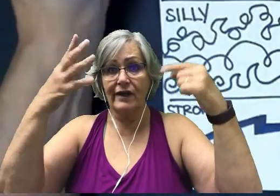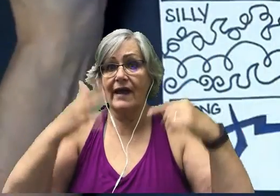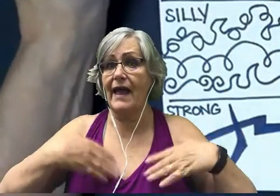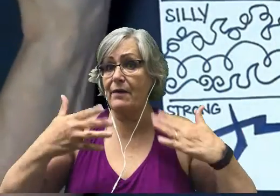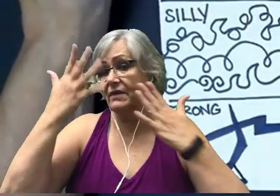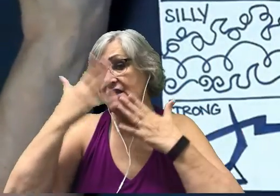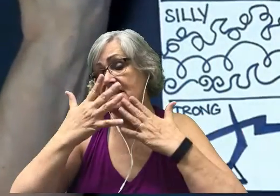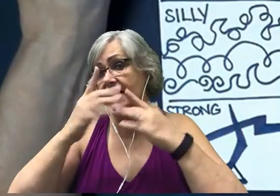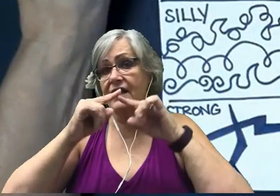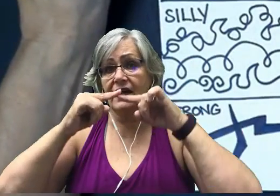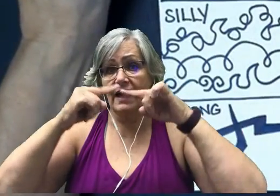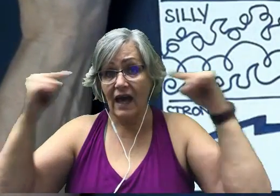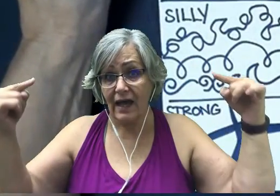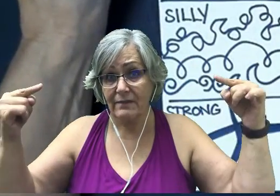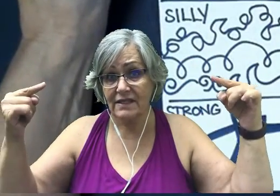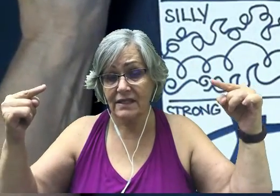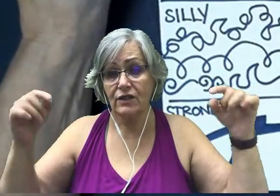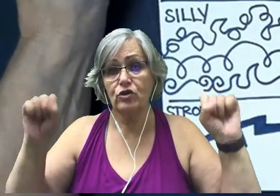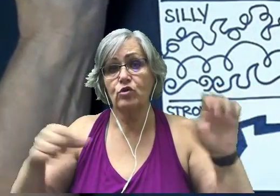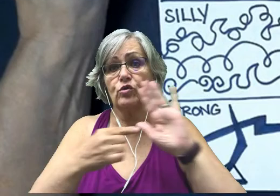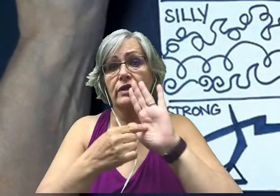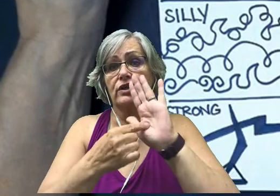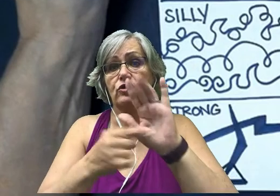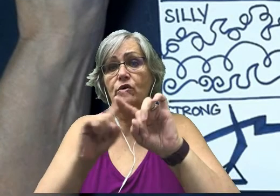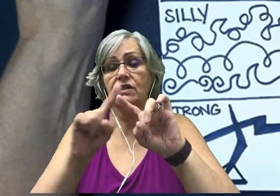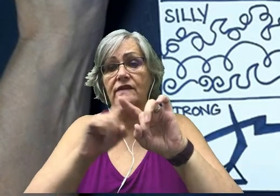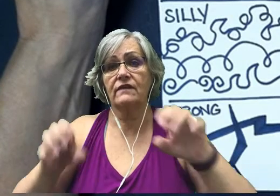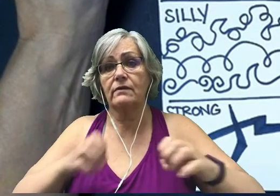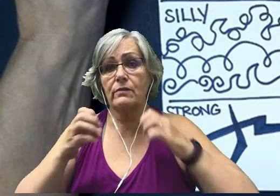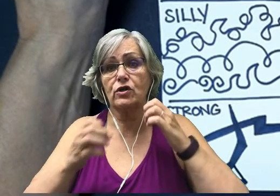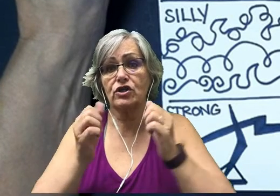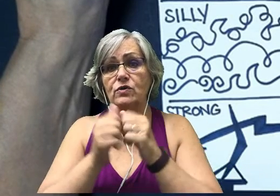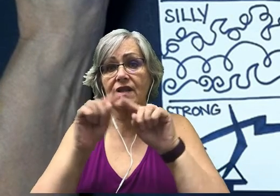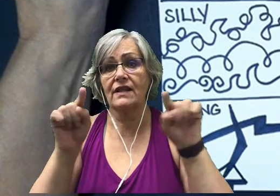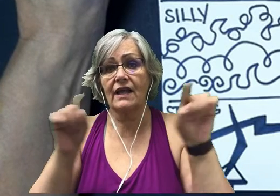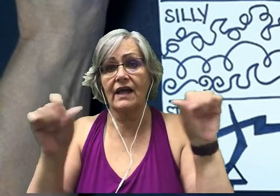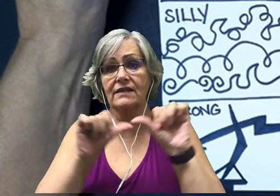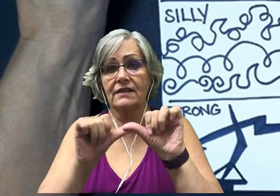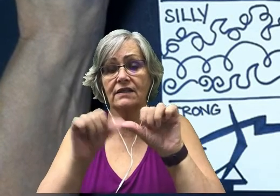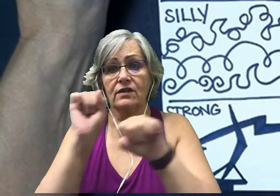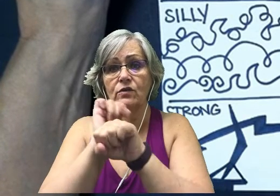There's definitely different ways you can depict different emotions by the lines that you make.